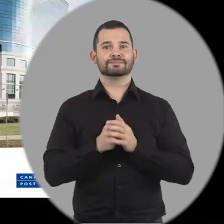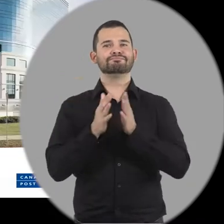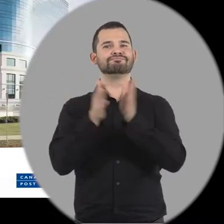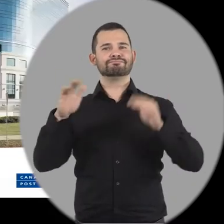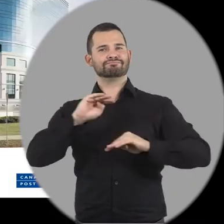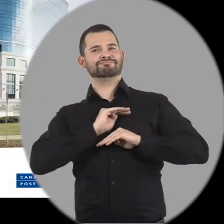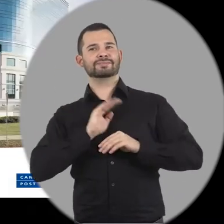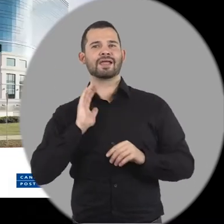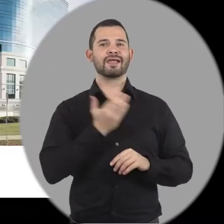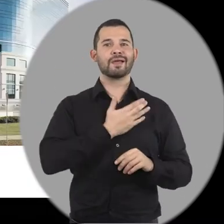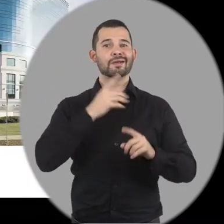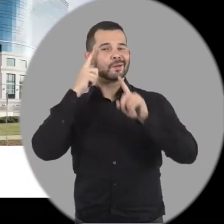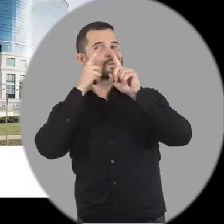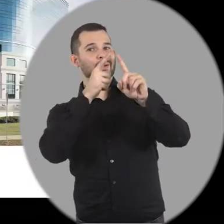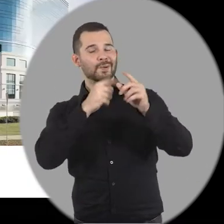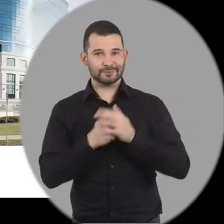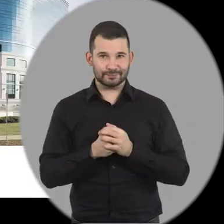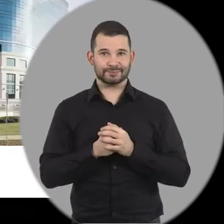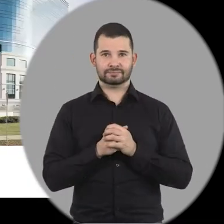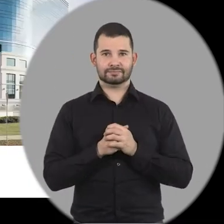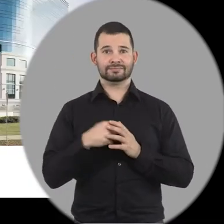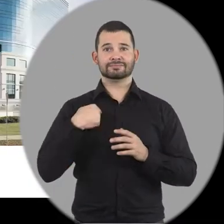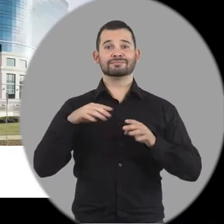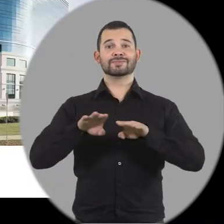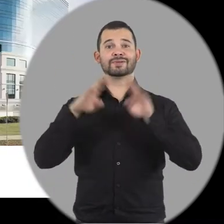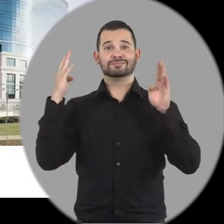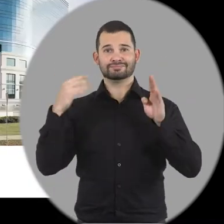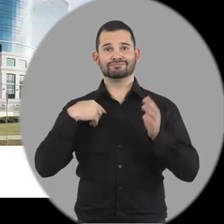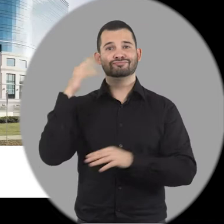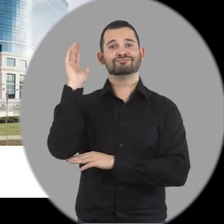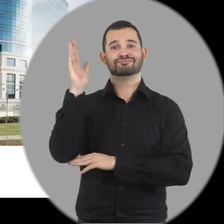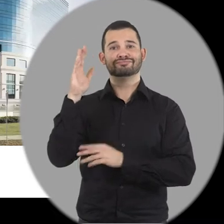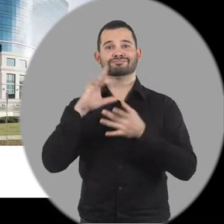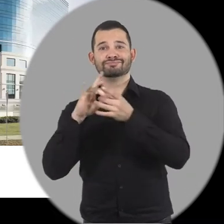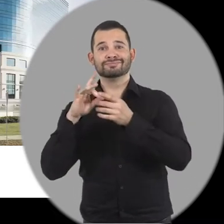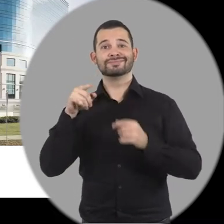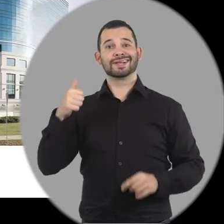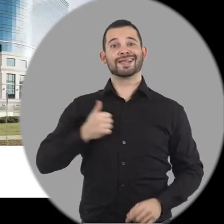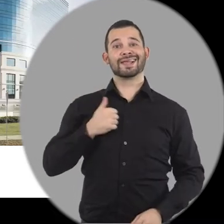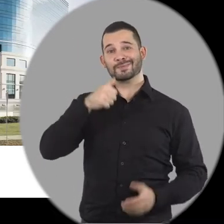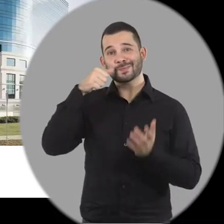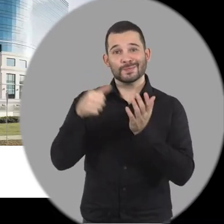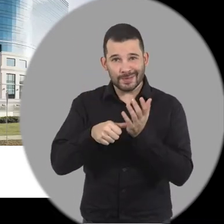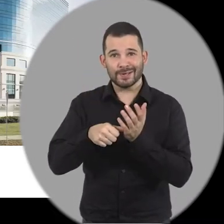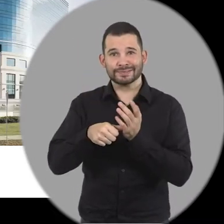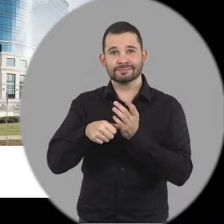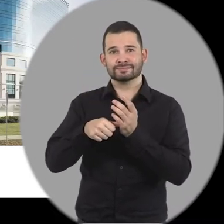So let me start by sharing some background on Canada Post. We are a Crown Corporation with a 250-year-old